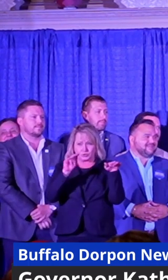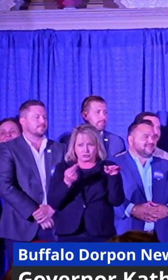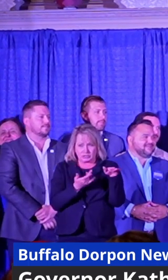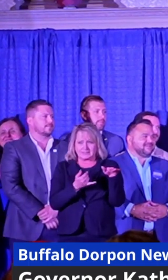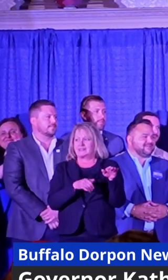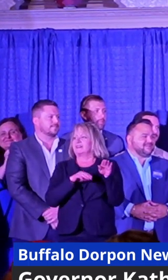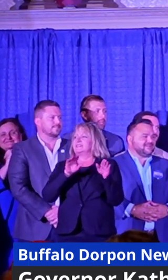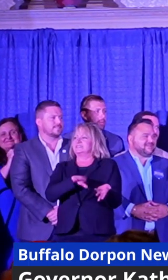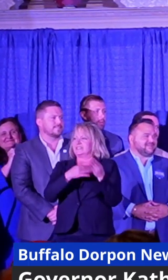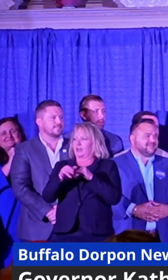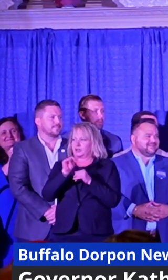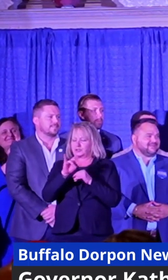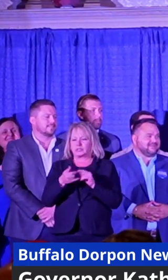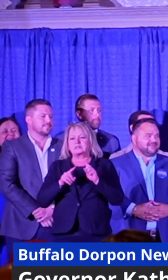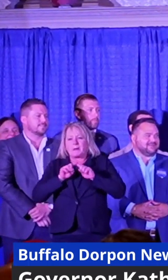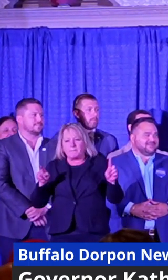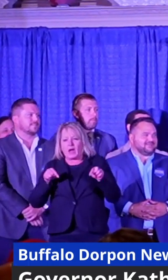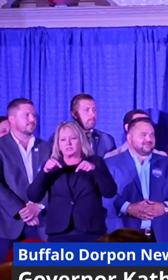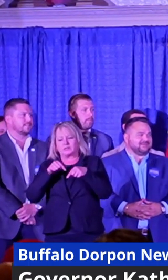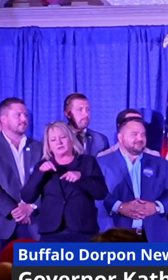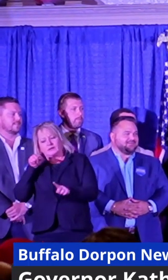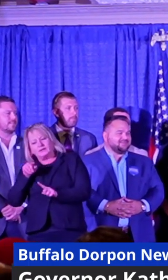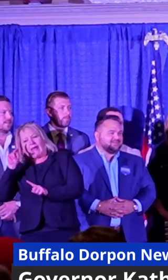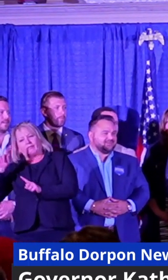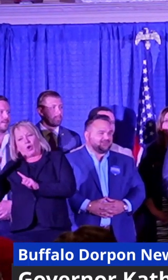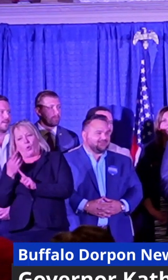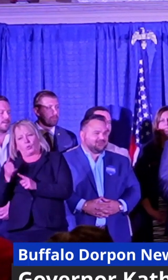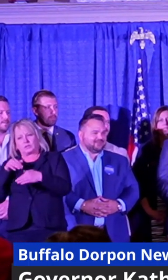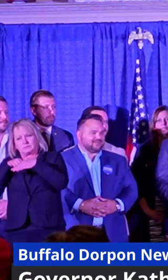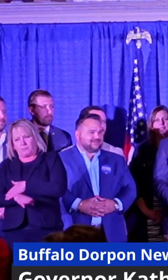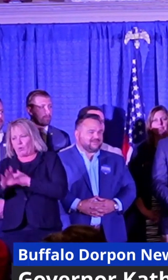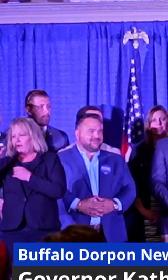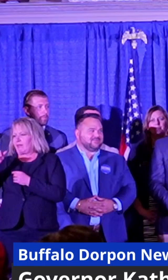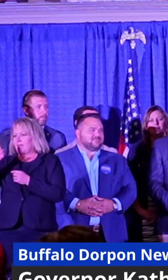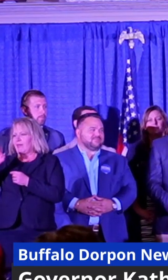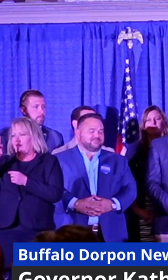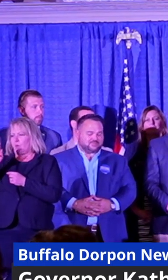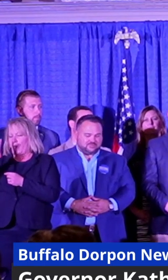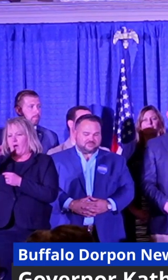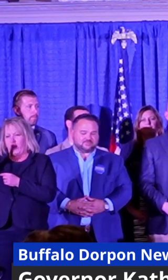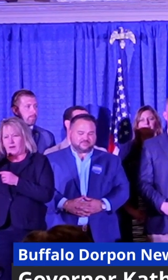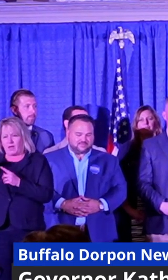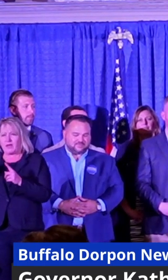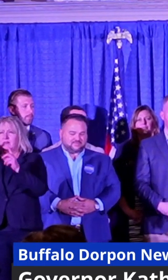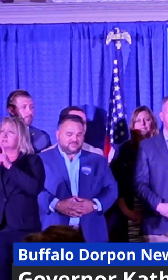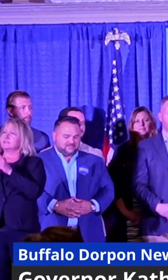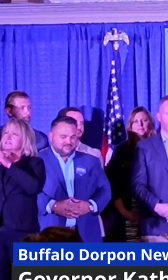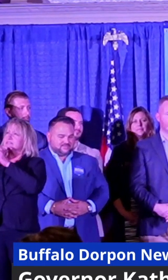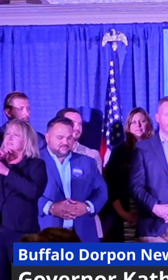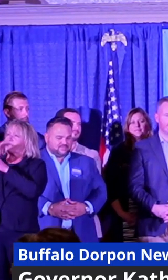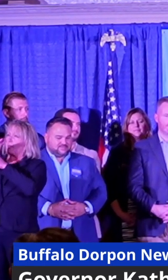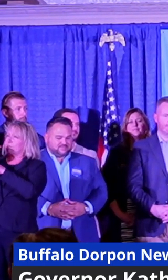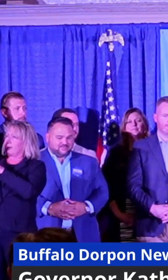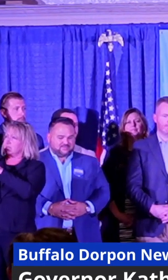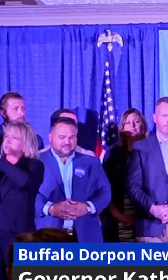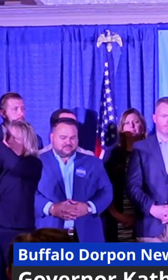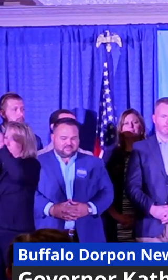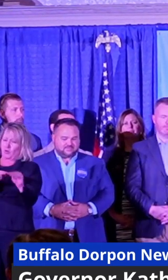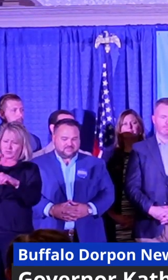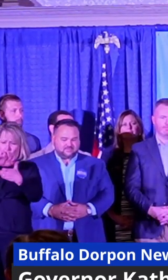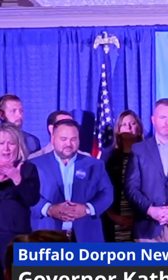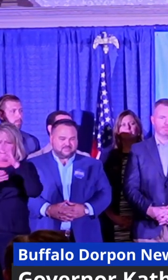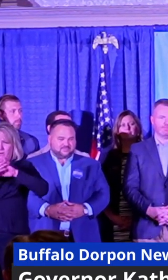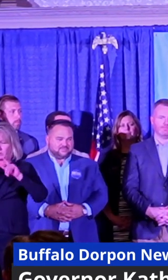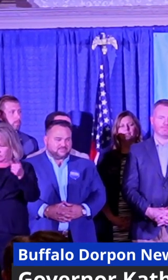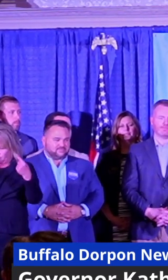Well, Kathy Hochul was born in Lackawanna, lived in the shadow of the steel mills in Lackawanna, then they moved to Hamburg. She's